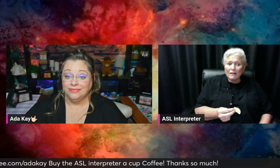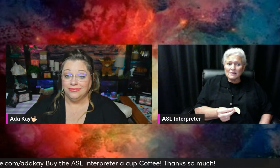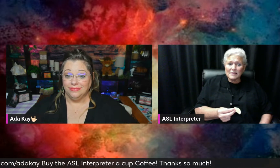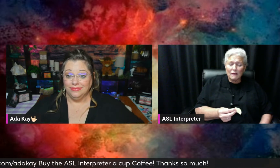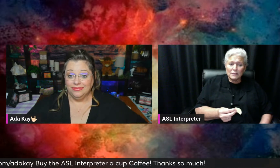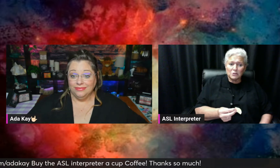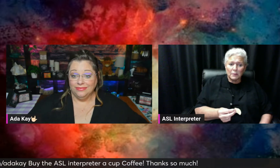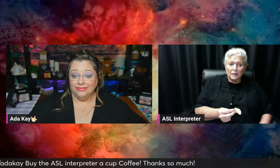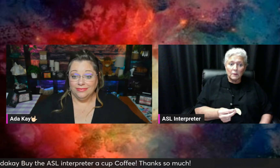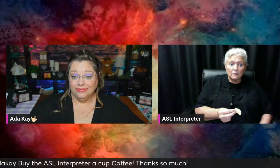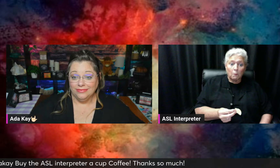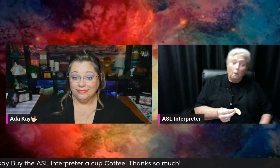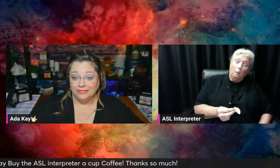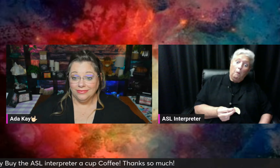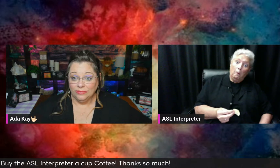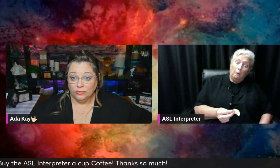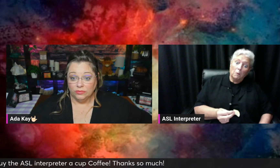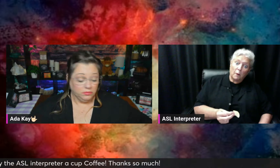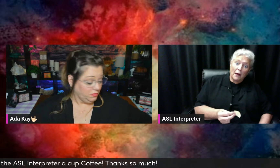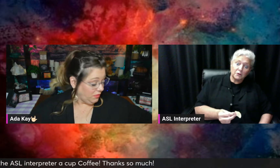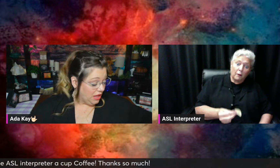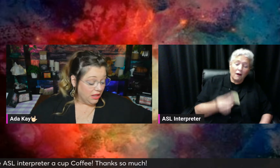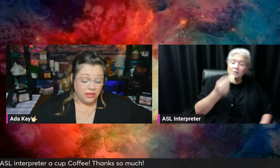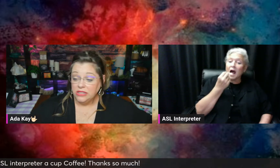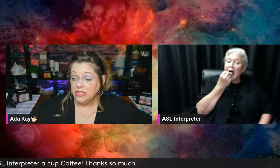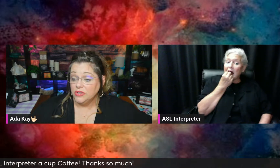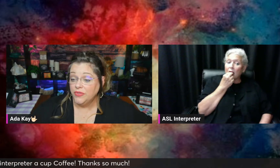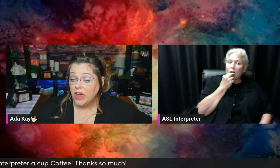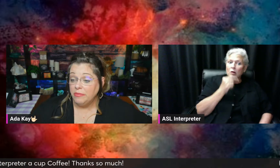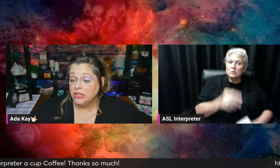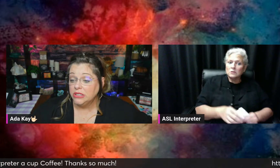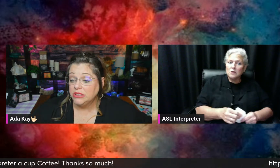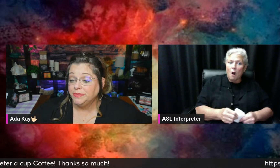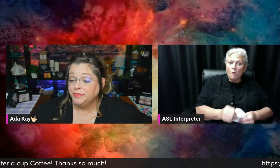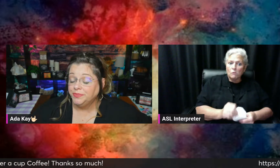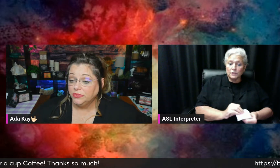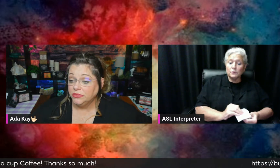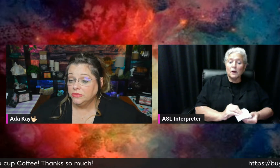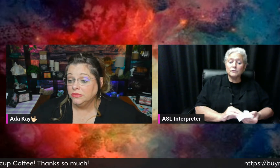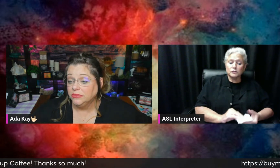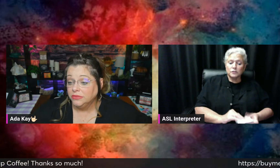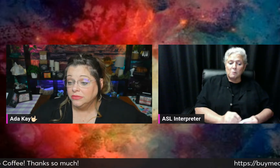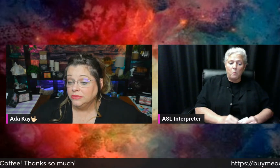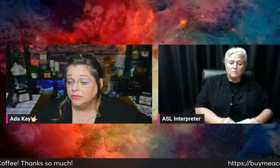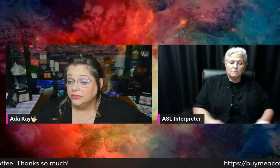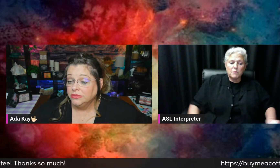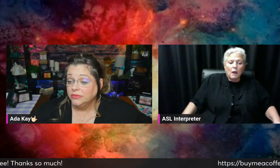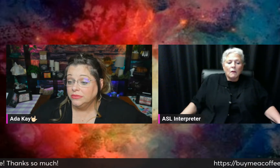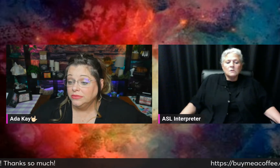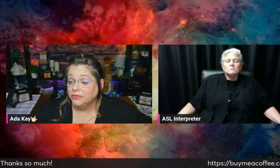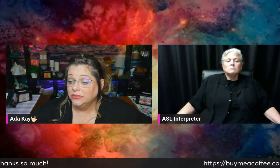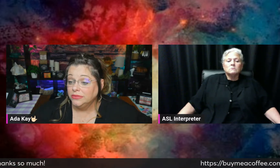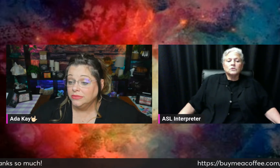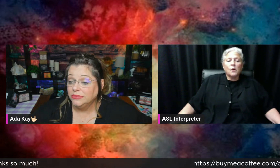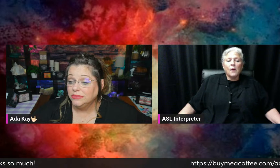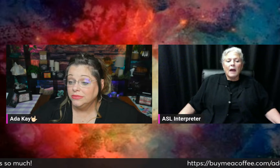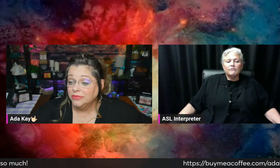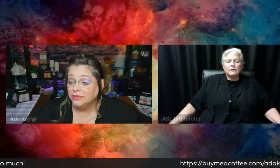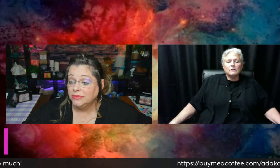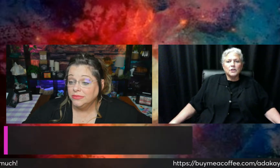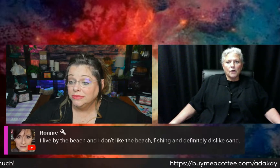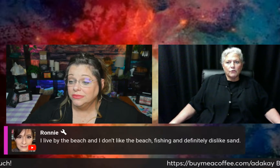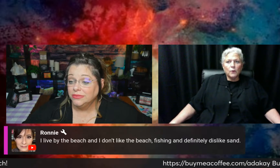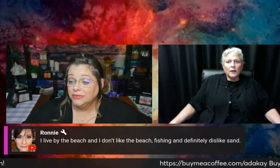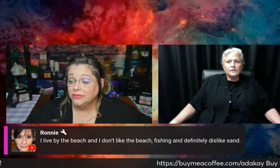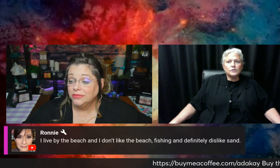know how this sandwich will be, but surprise. That sounds fabulous. It was good. So I have